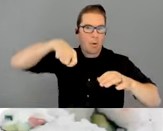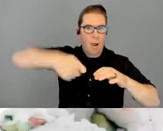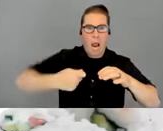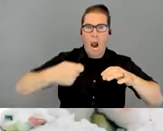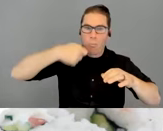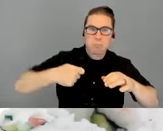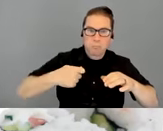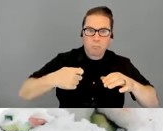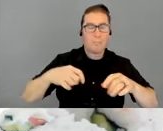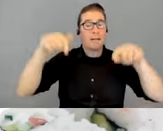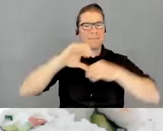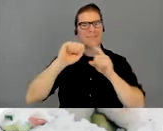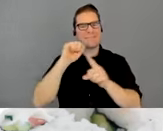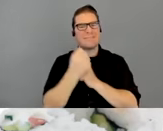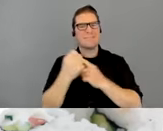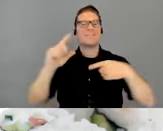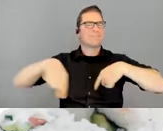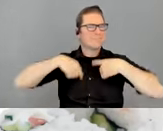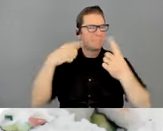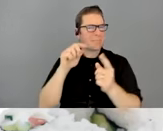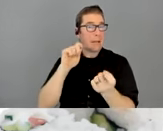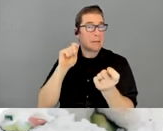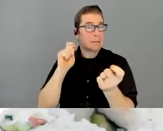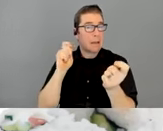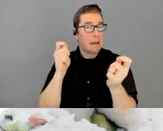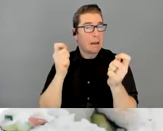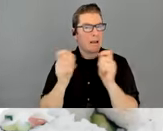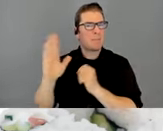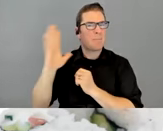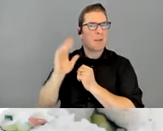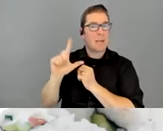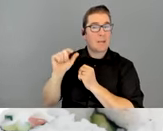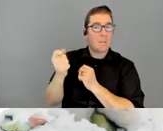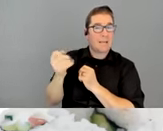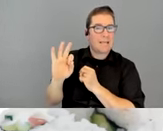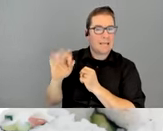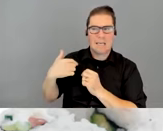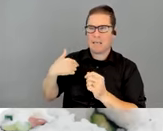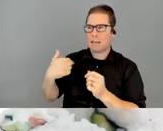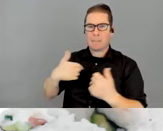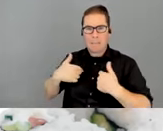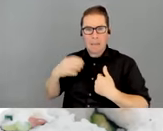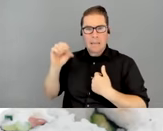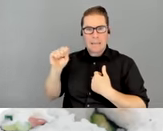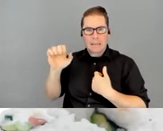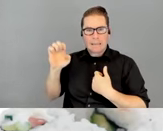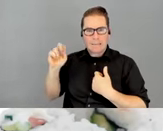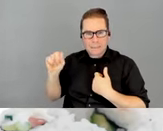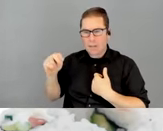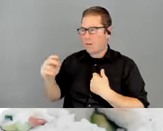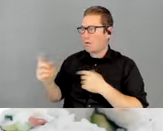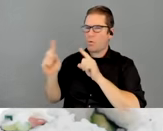in 2019. Sean and I don't know if we went to lunch or coffee, but we were trying to solve the world's problems.